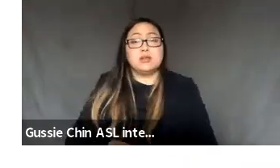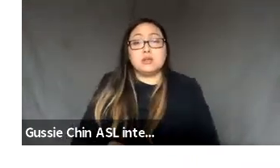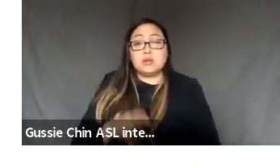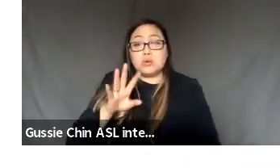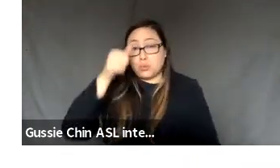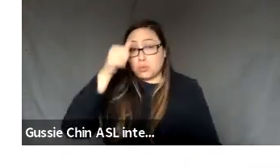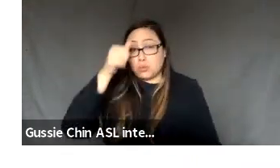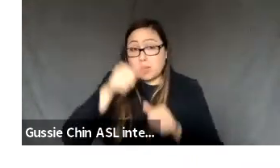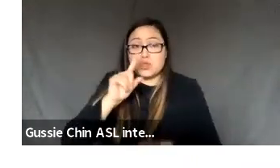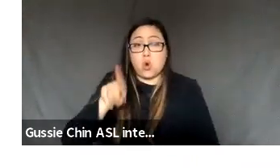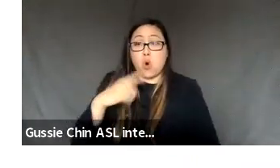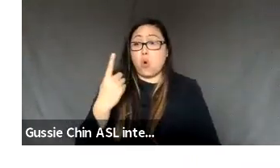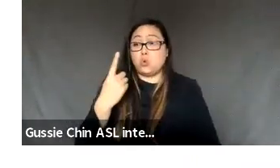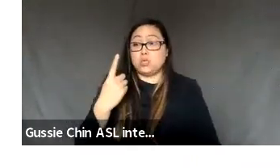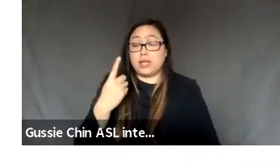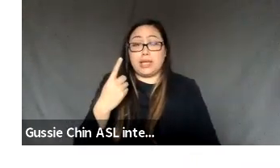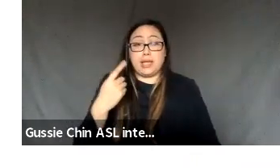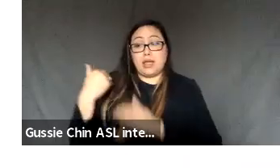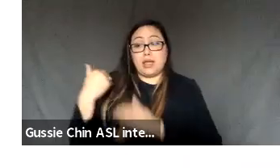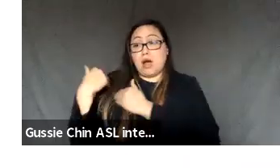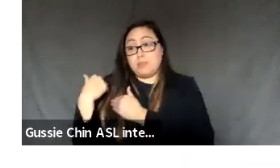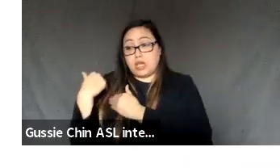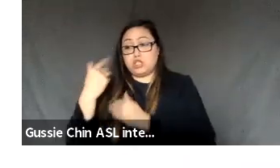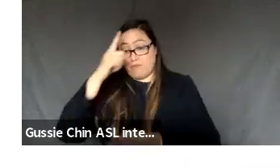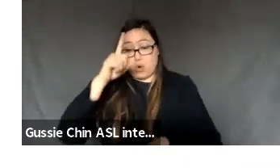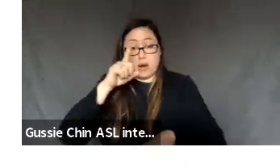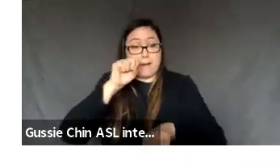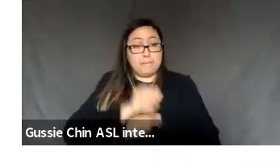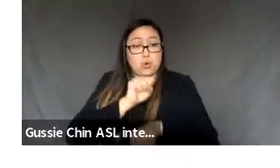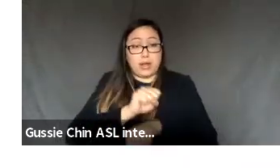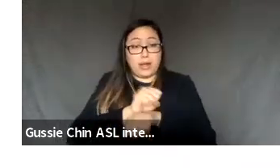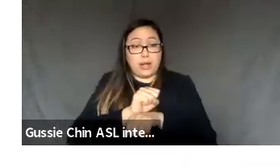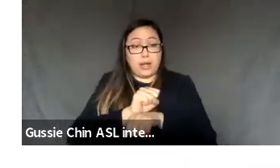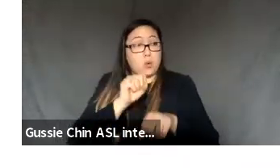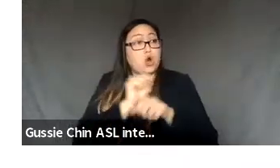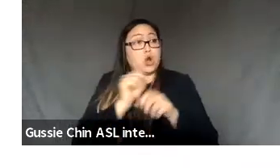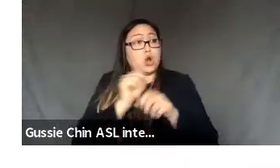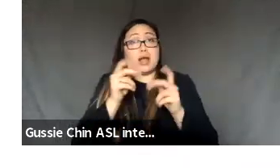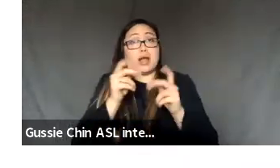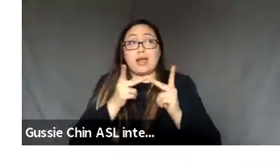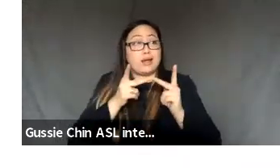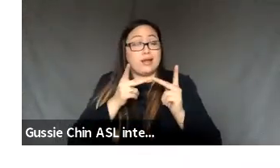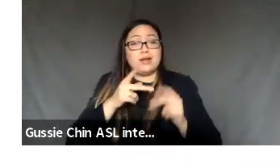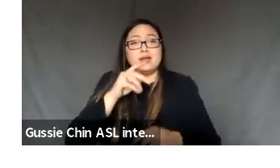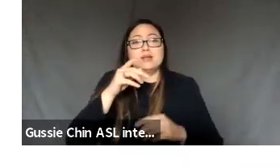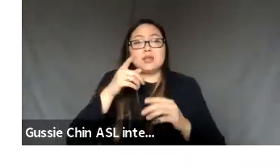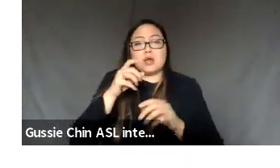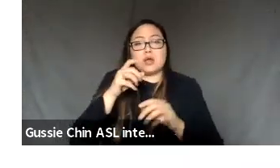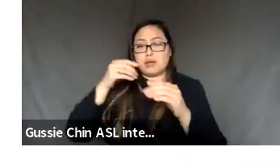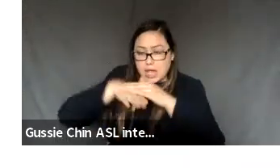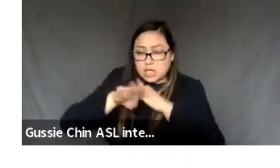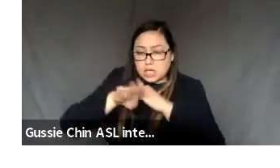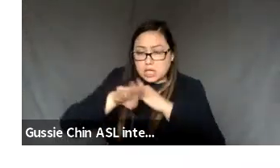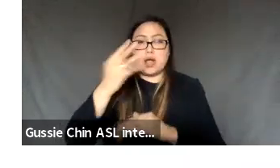only obligation for employee work areas is approach, enter, and exit if you're using the ADA. Now, the